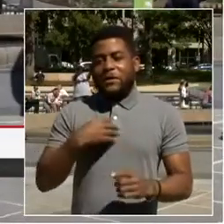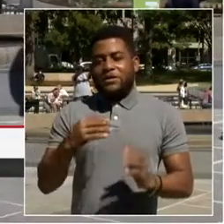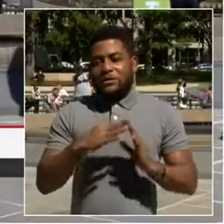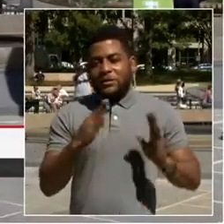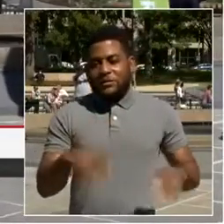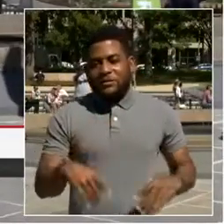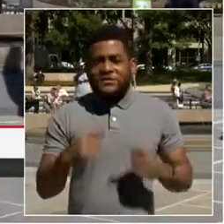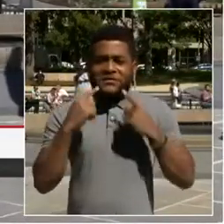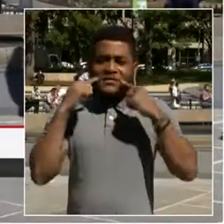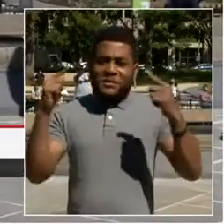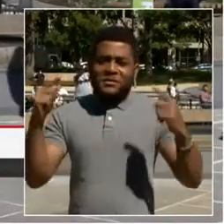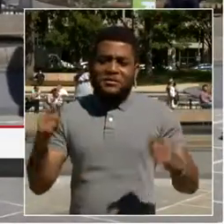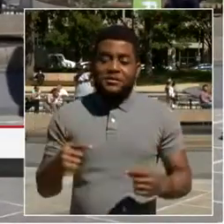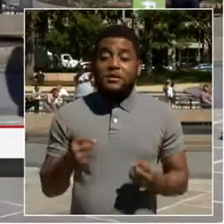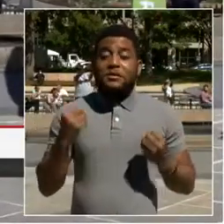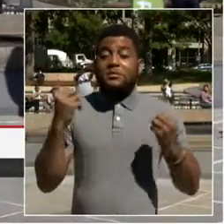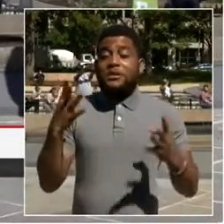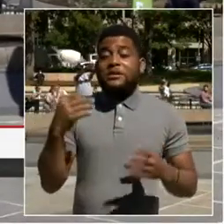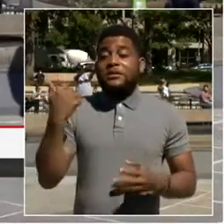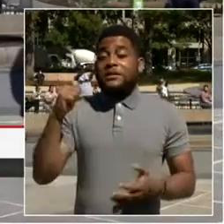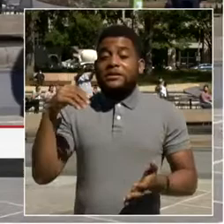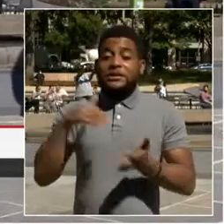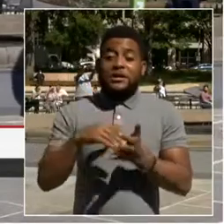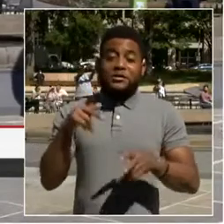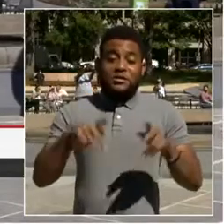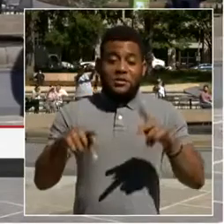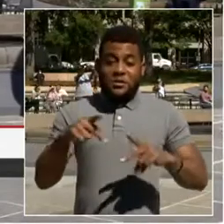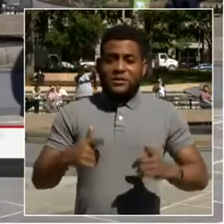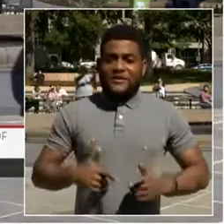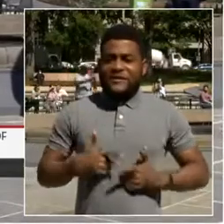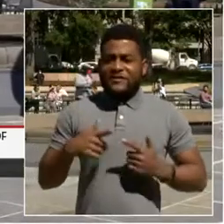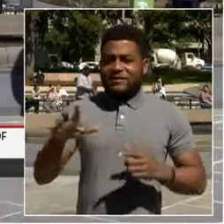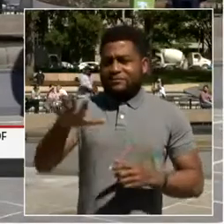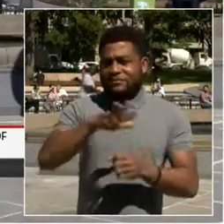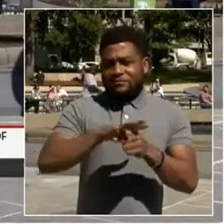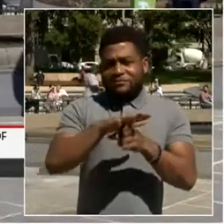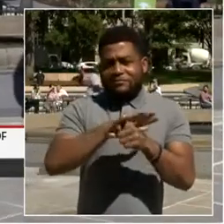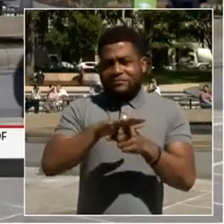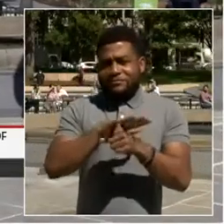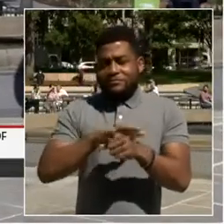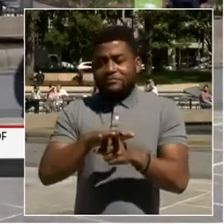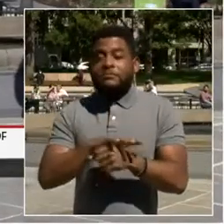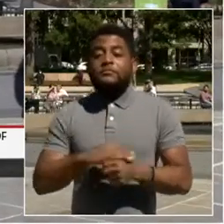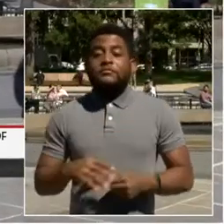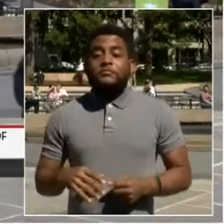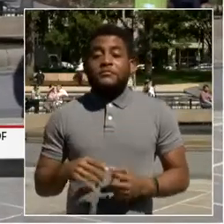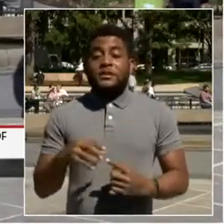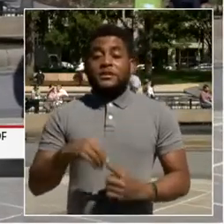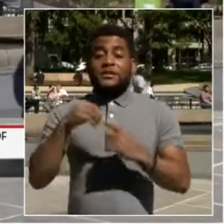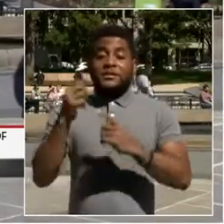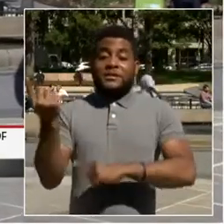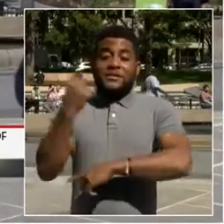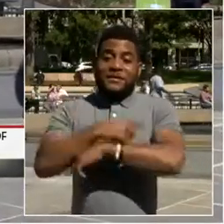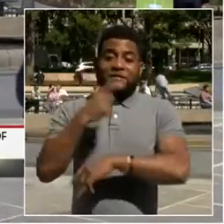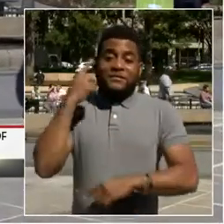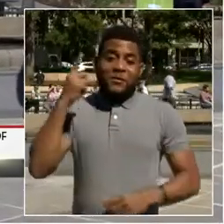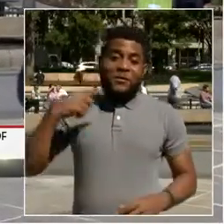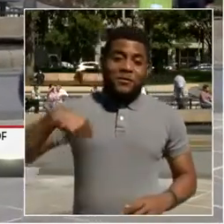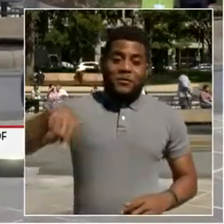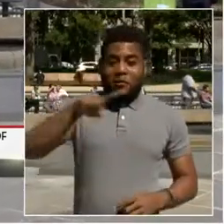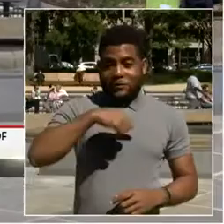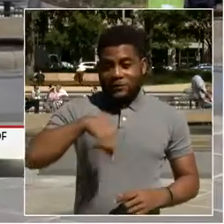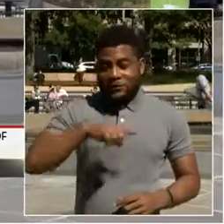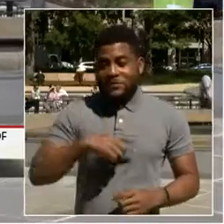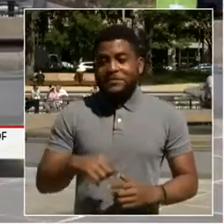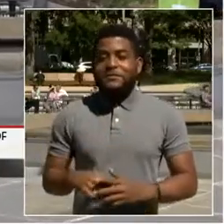downtown D.C., Logan Circle, Mount Vernon Triangle their home. This is a special day for us. So you'll hear a little